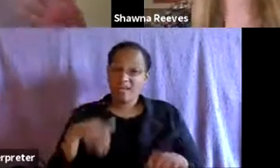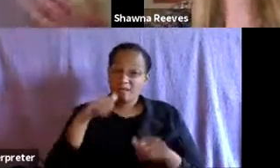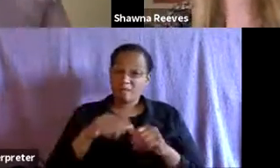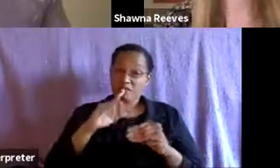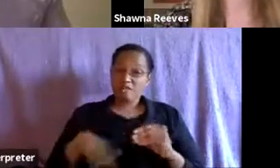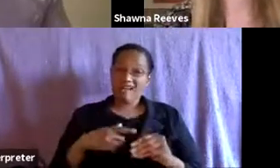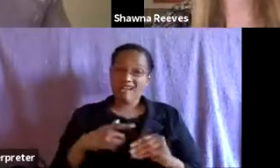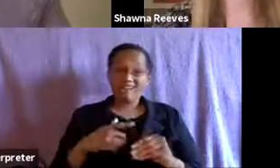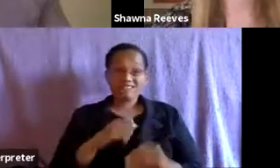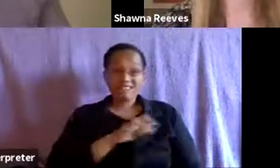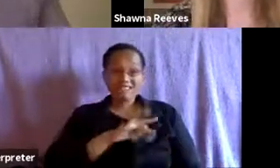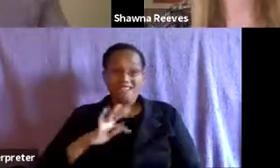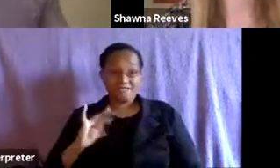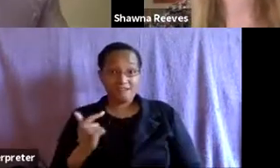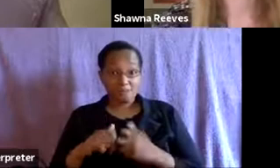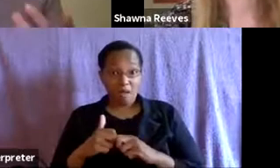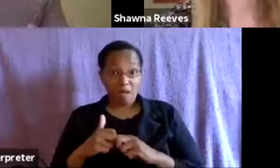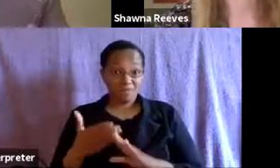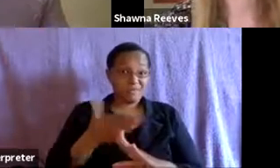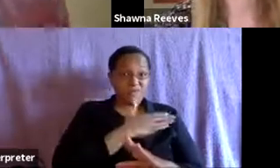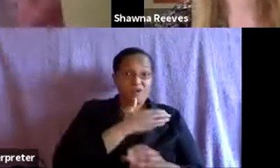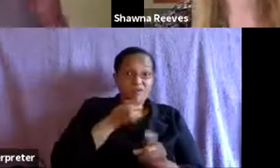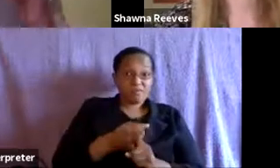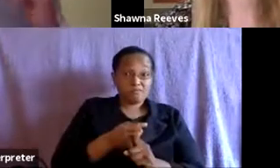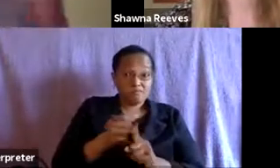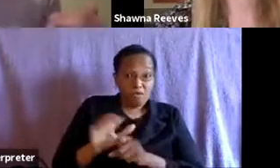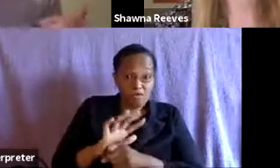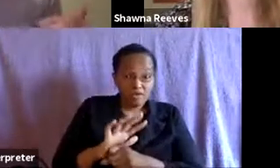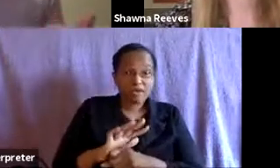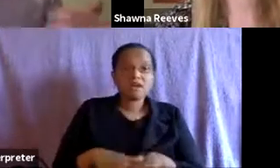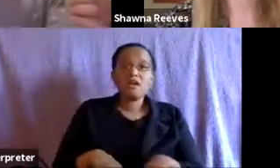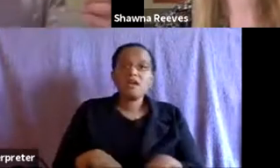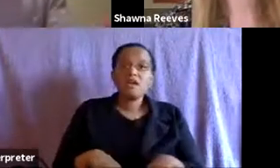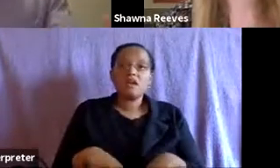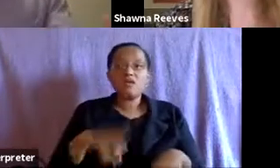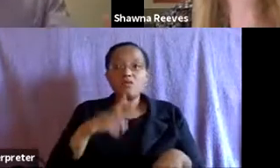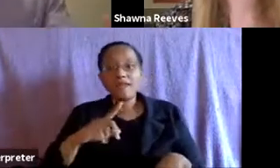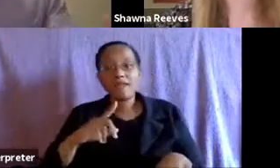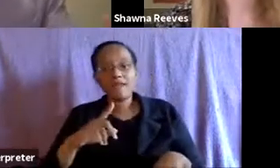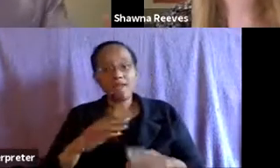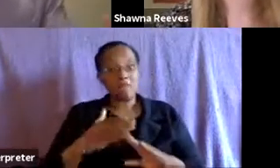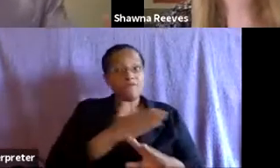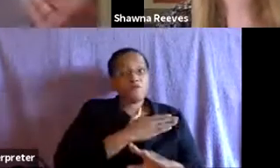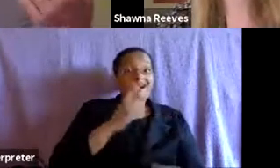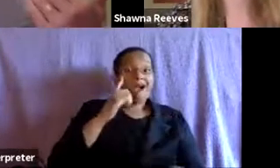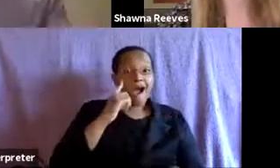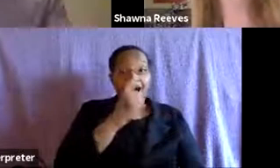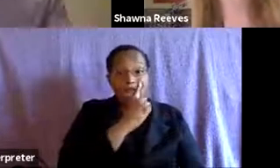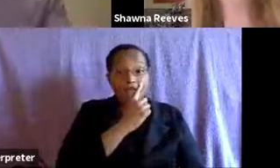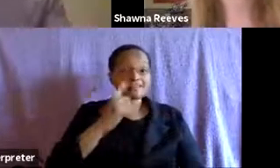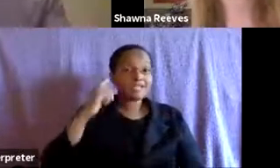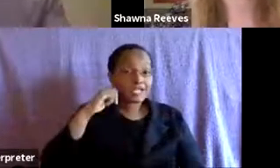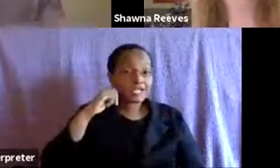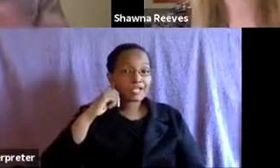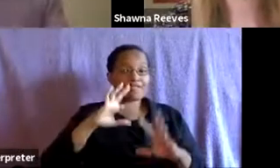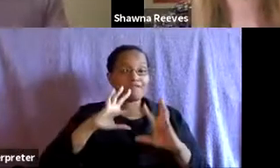they didn't have a bed sore that went down to the bone. And those were problems that existed principally because of the staffing and infection